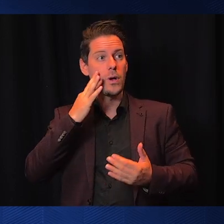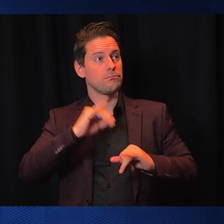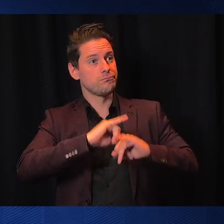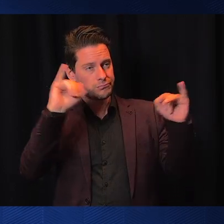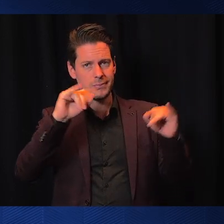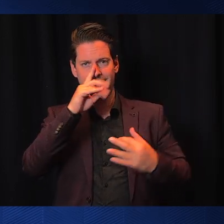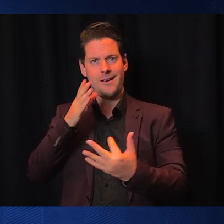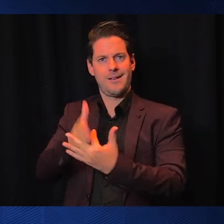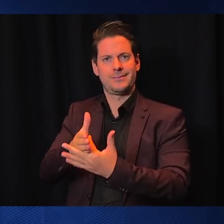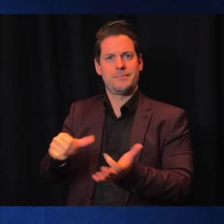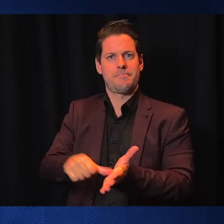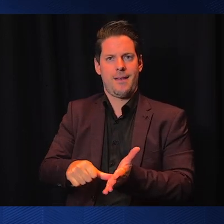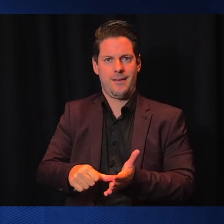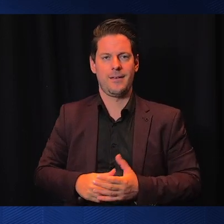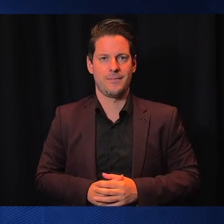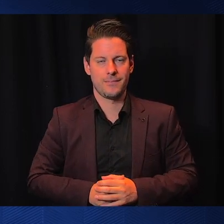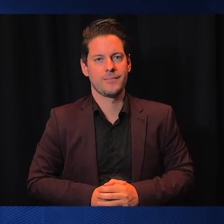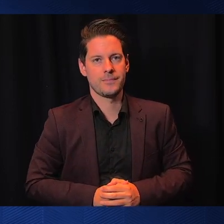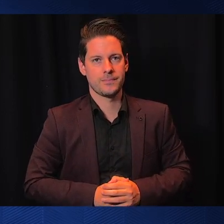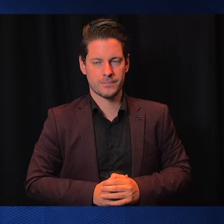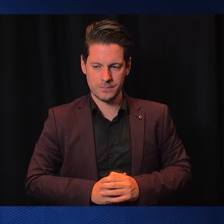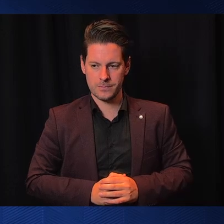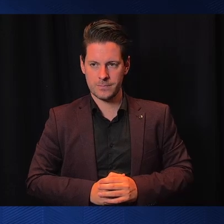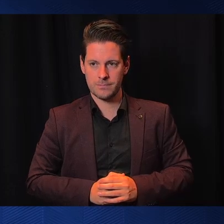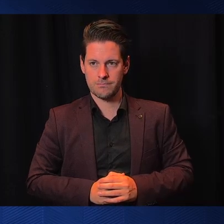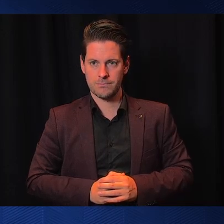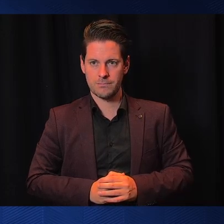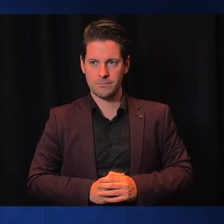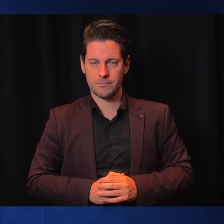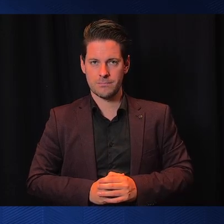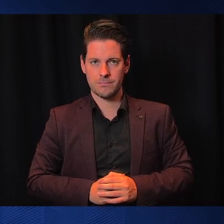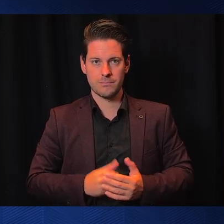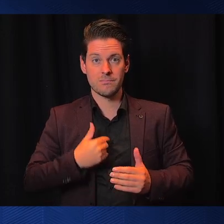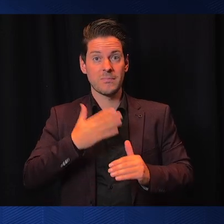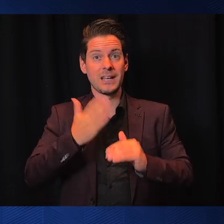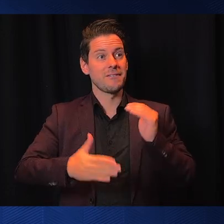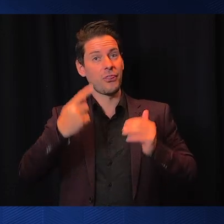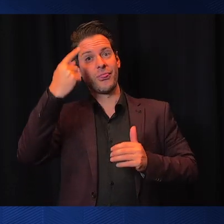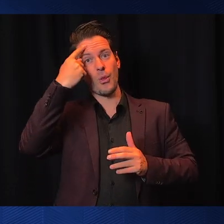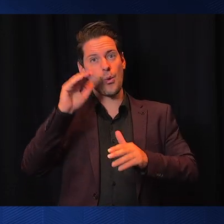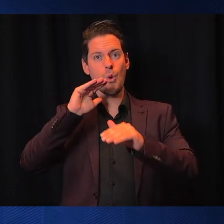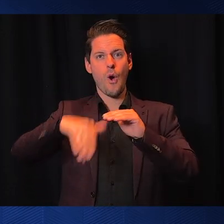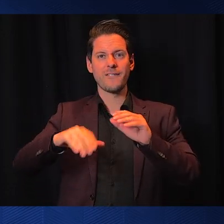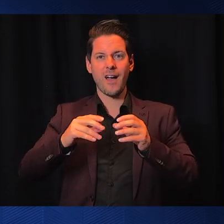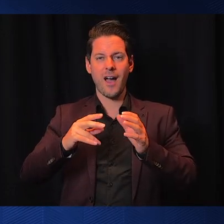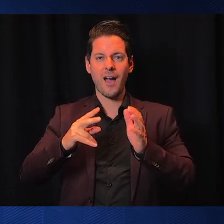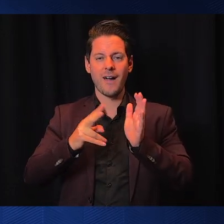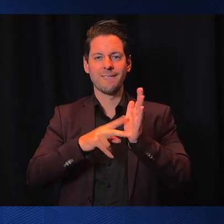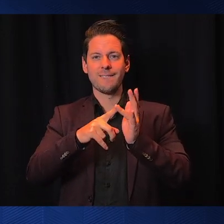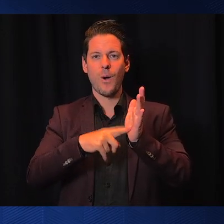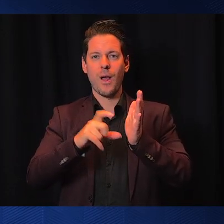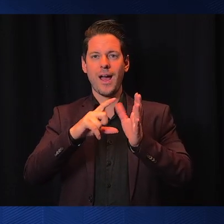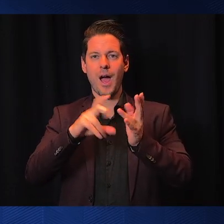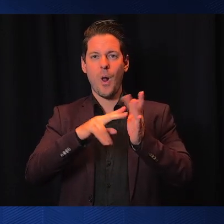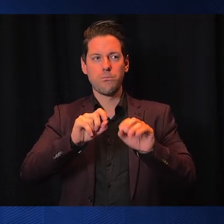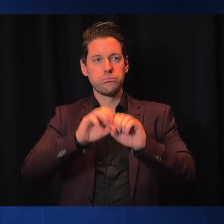during post-disaster time. We didn't really prepare nor expect a volcanic eruption, but when it did